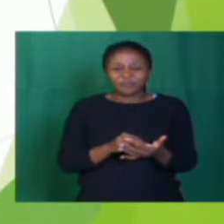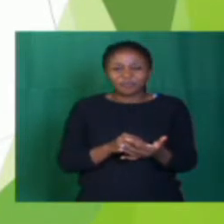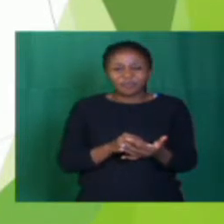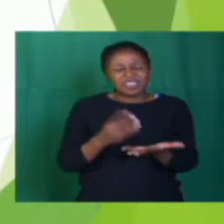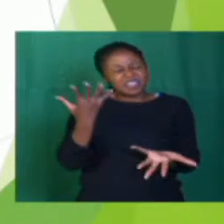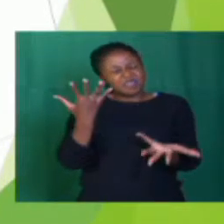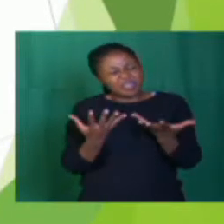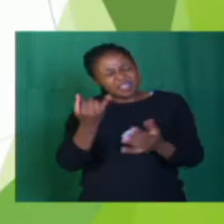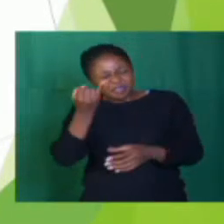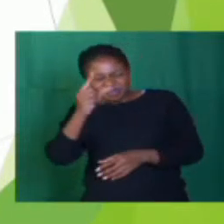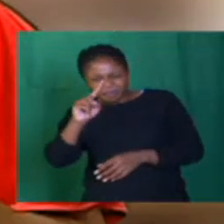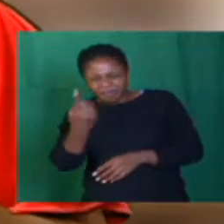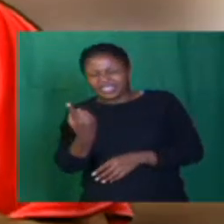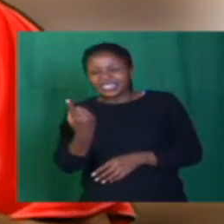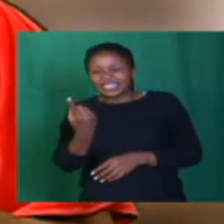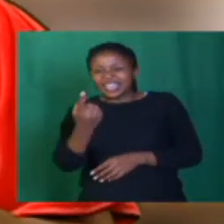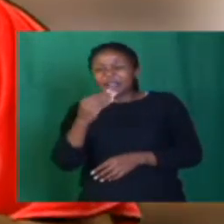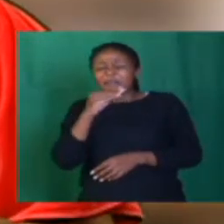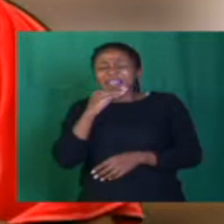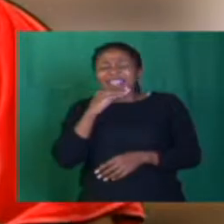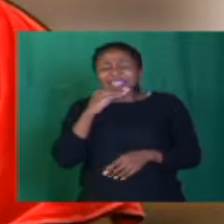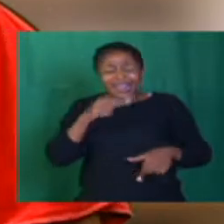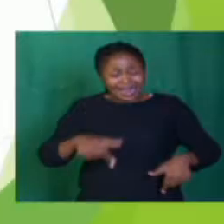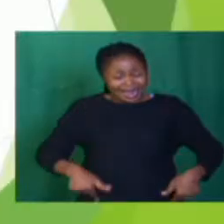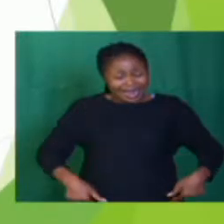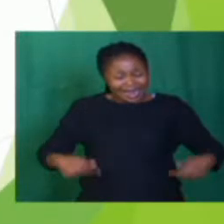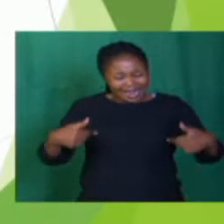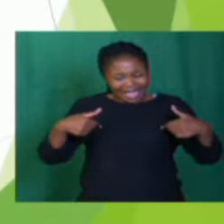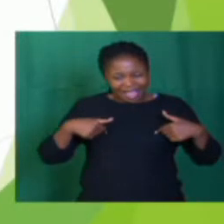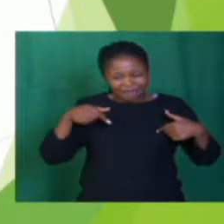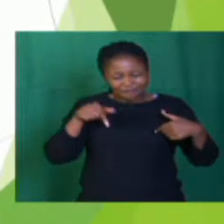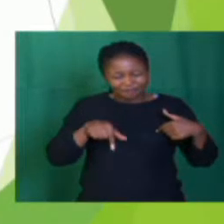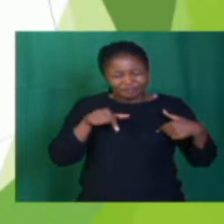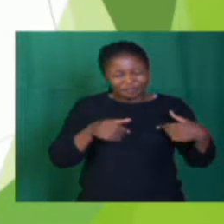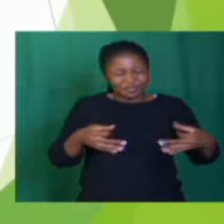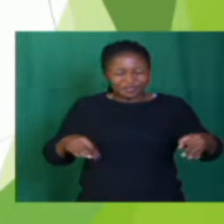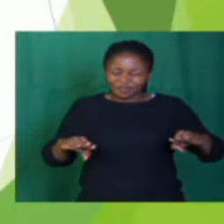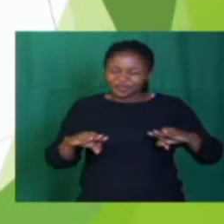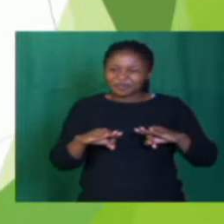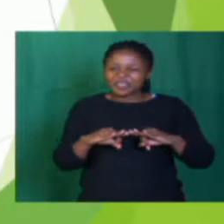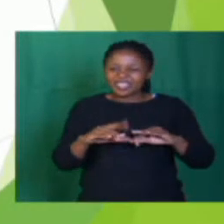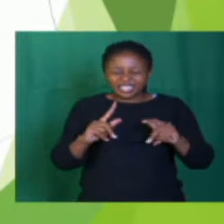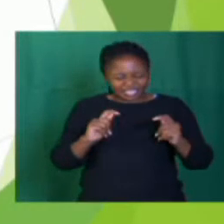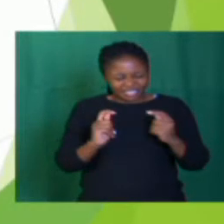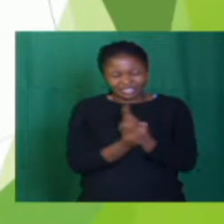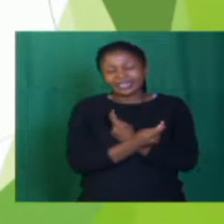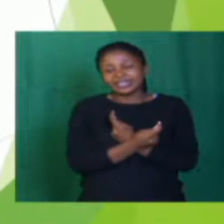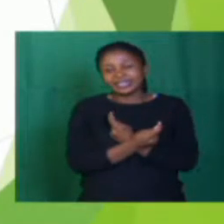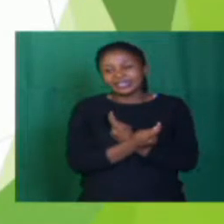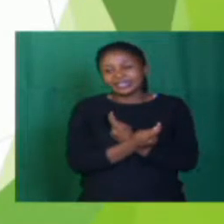major lifestyle change within the family. Parents must be ready to be both